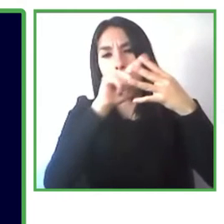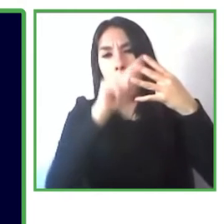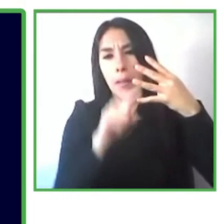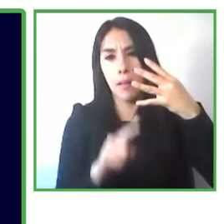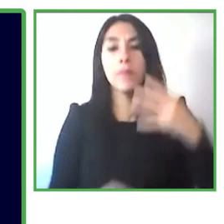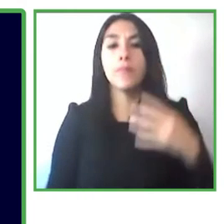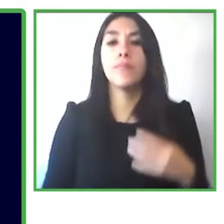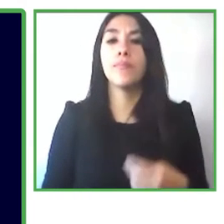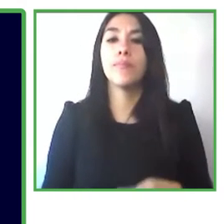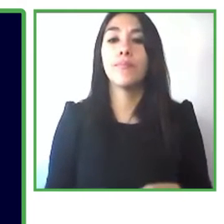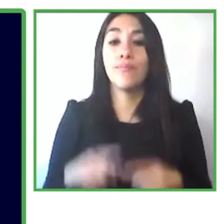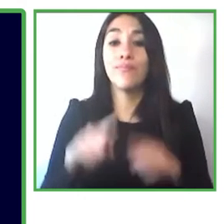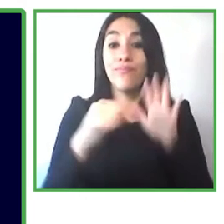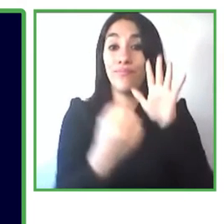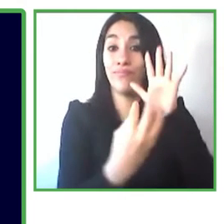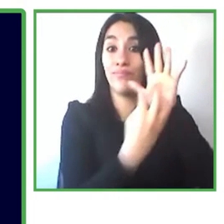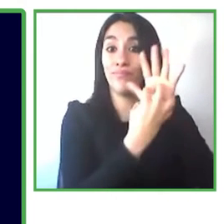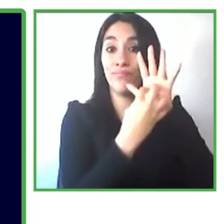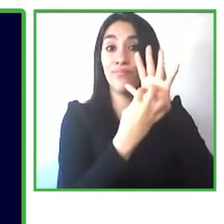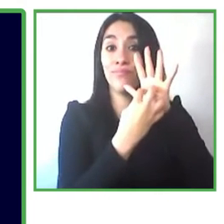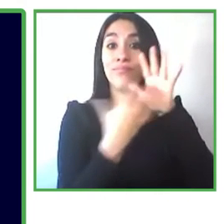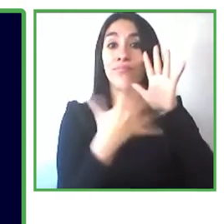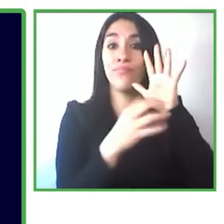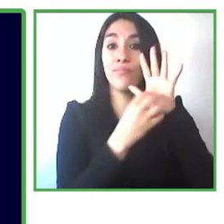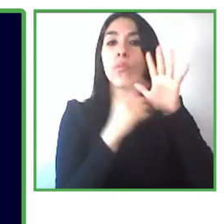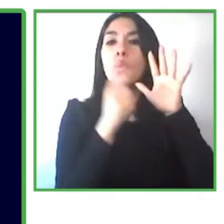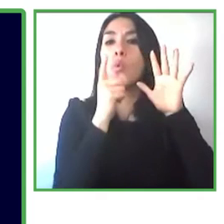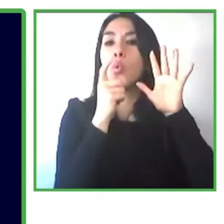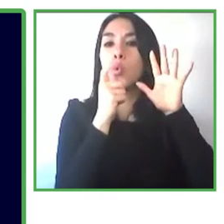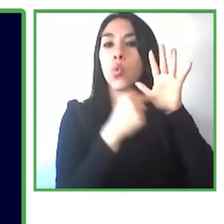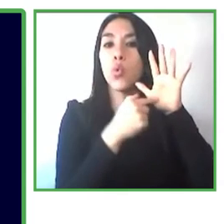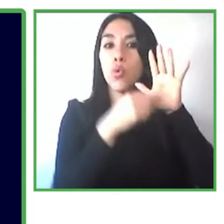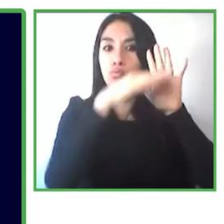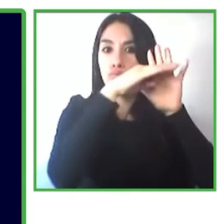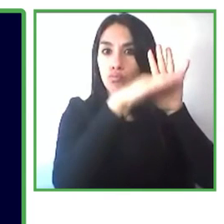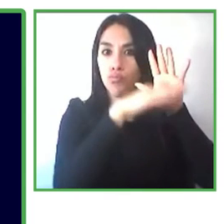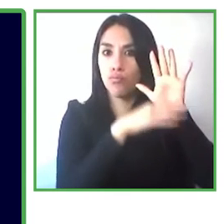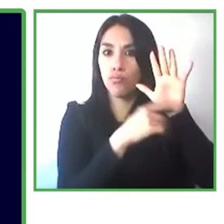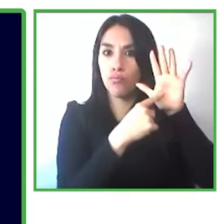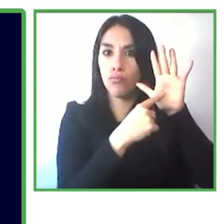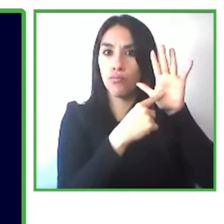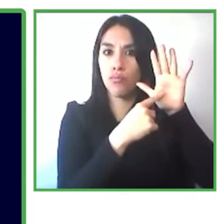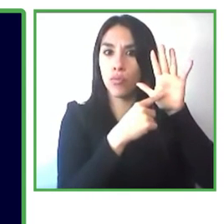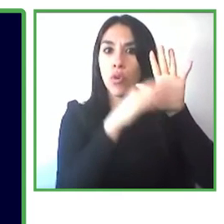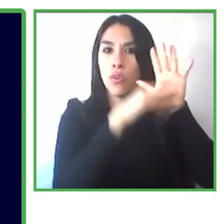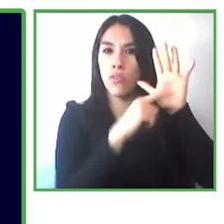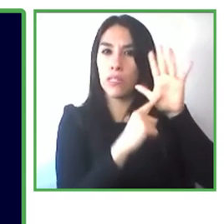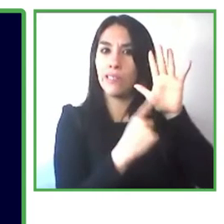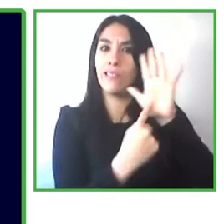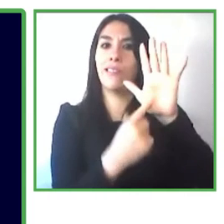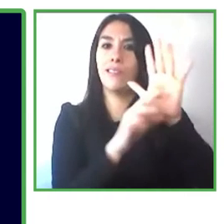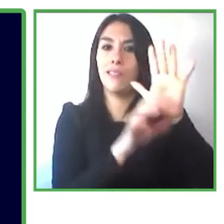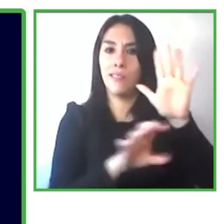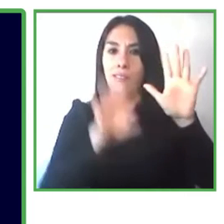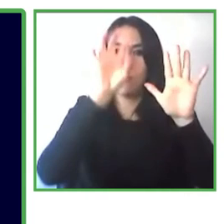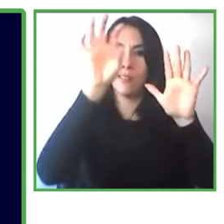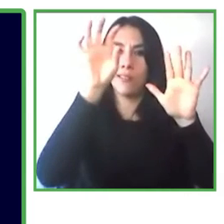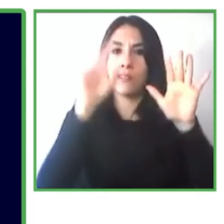is going to be made up of 5 categories or dimensions that are going to be assessed independently, one from another.